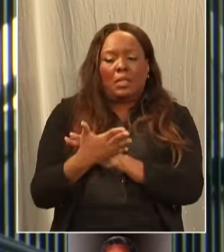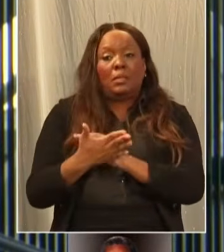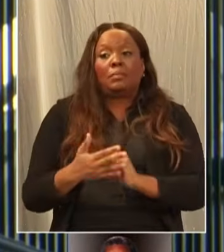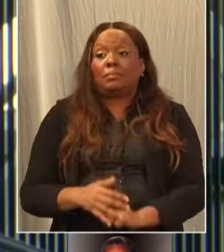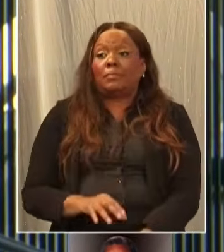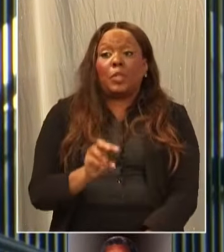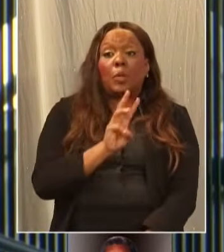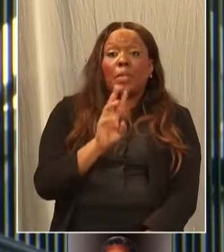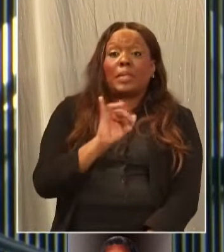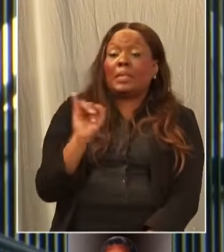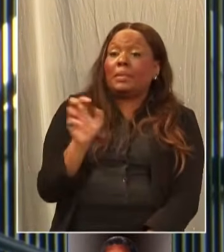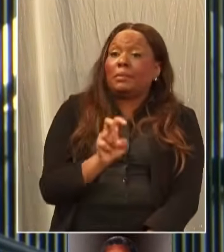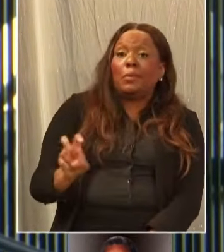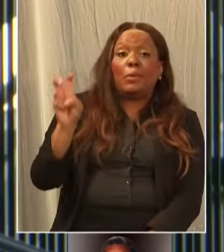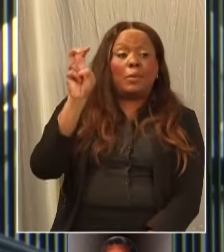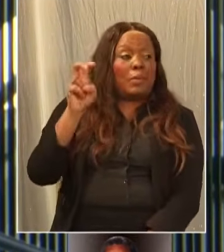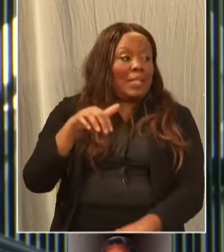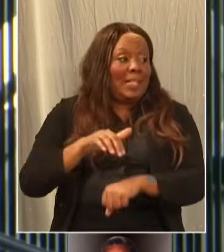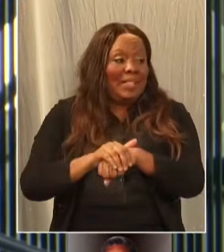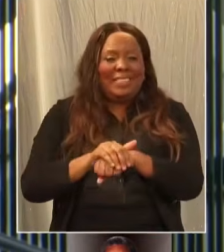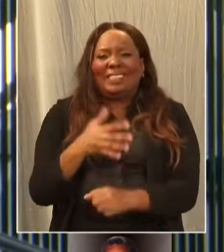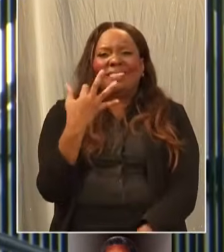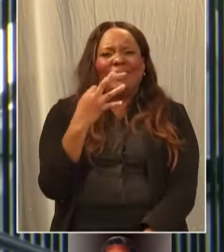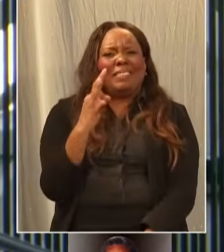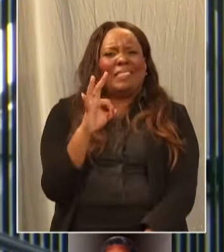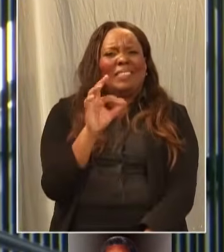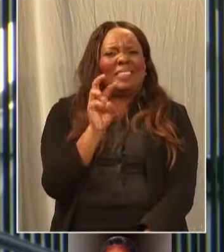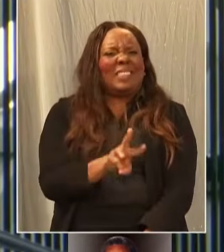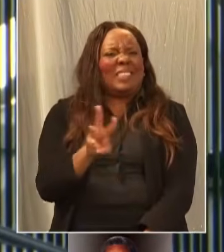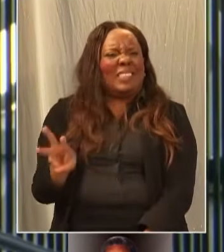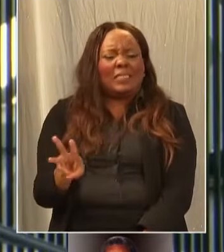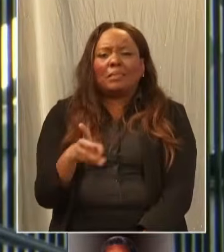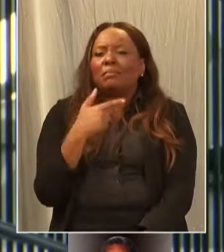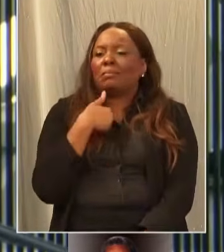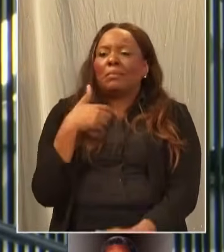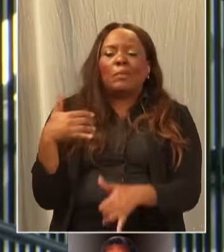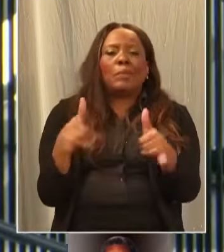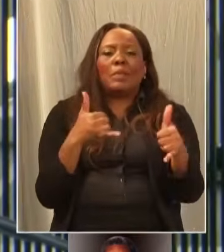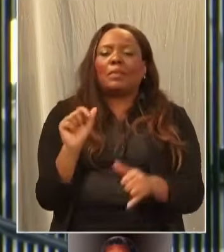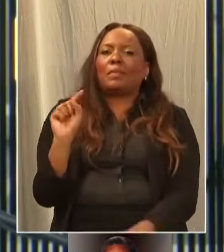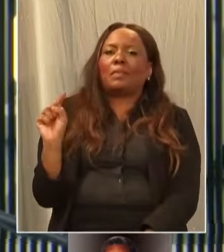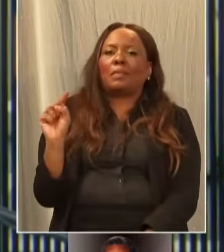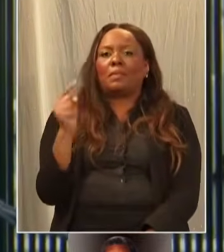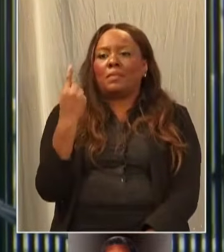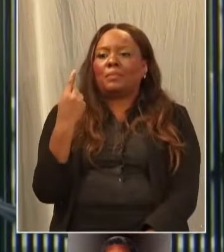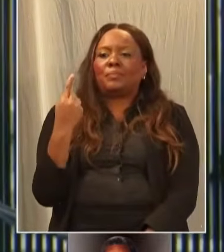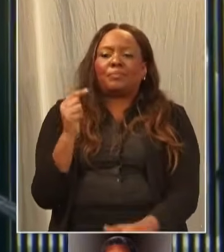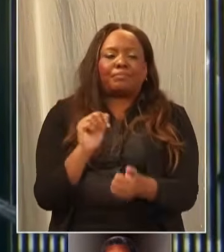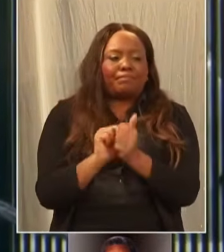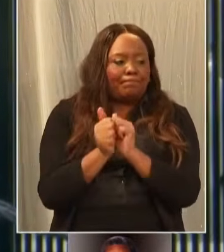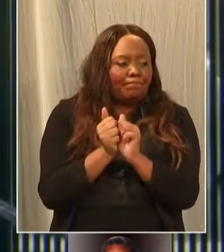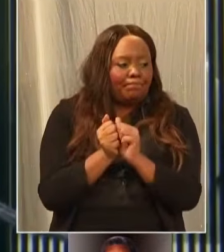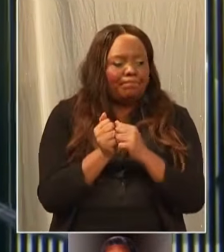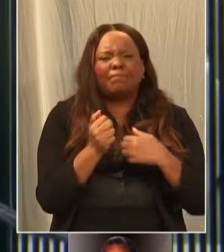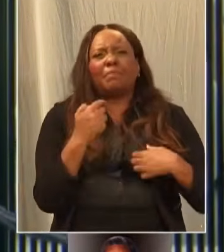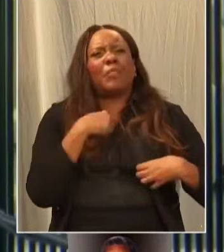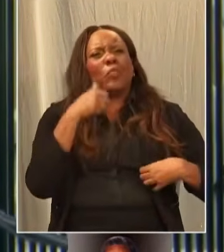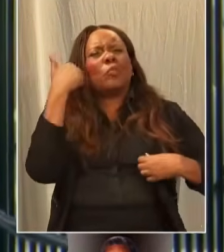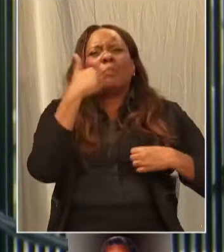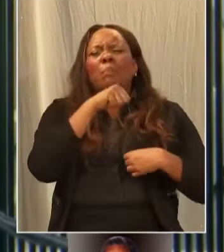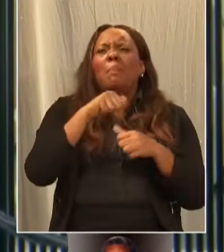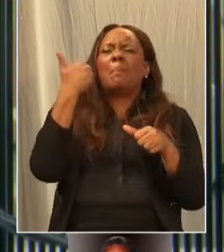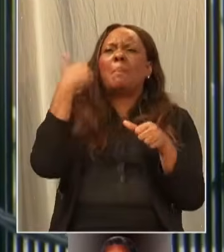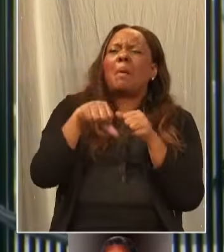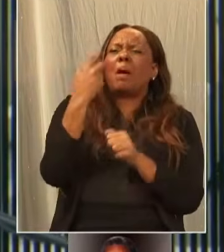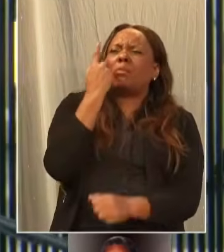India in 1966 and played in the first Test match. I remember vividly walking